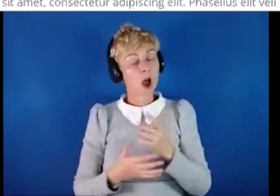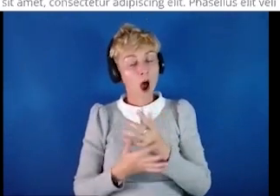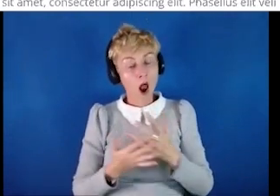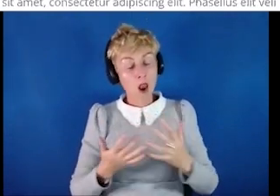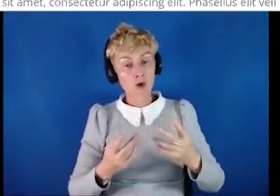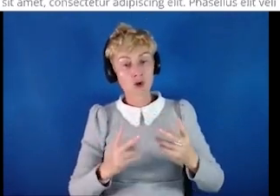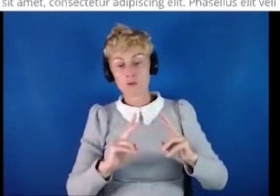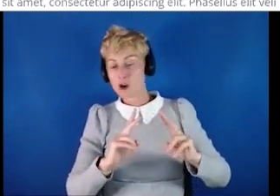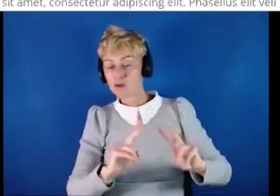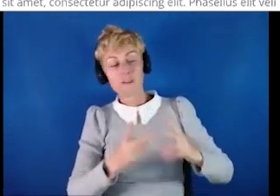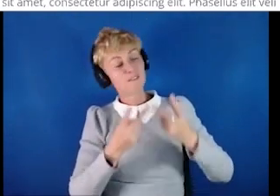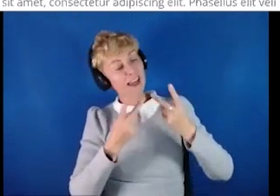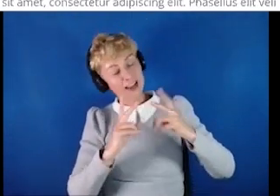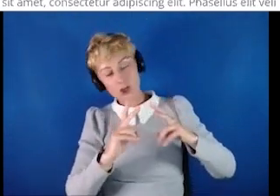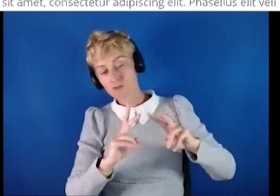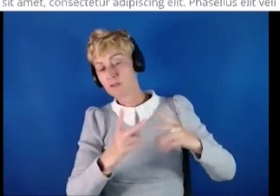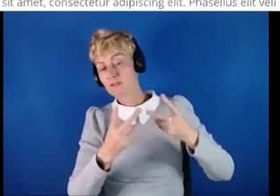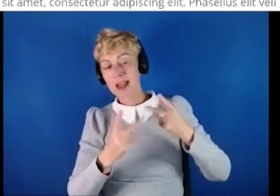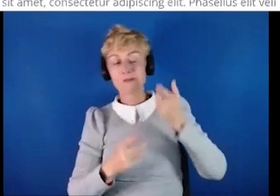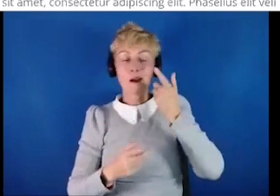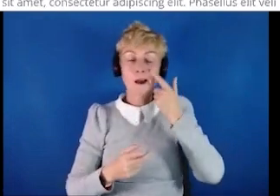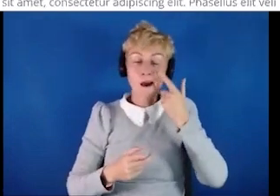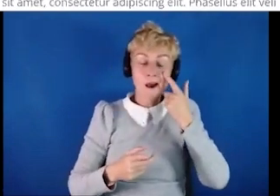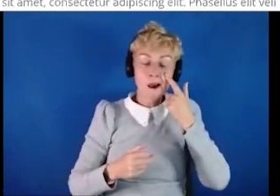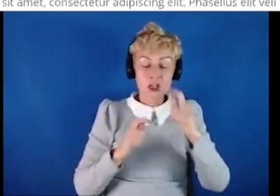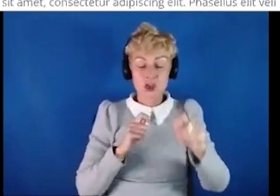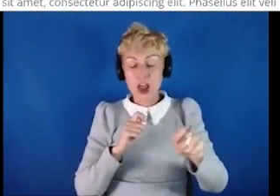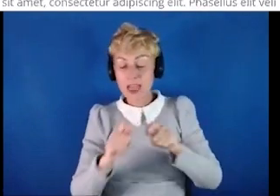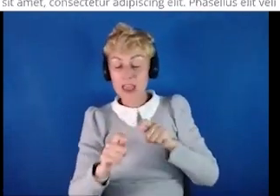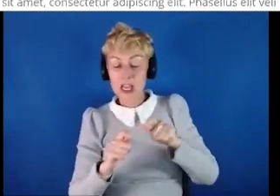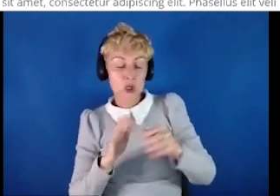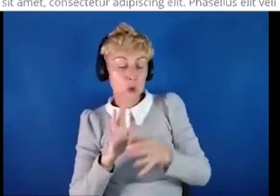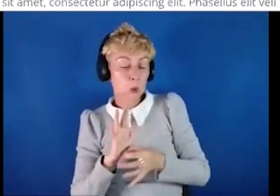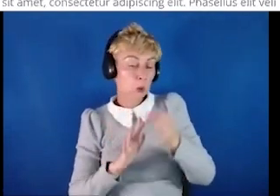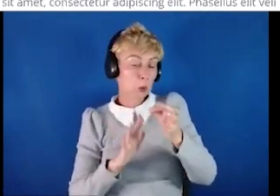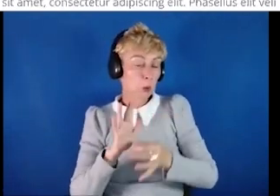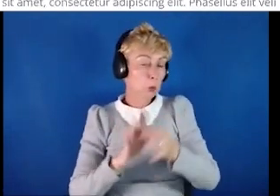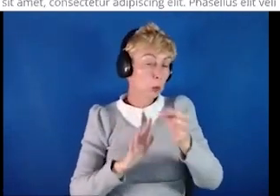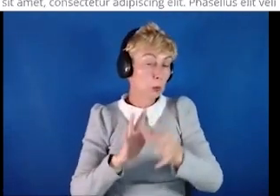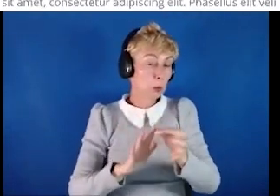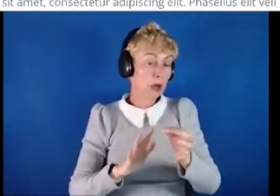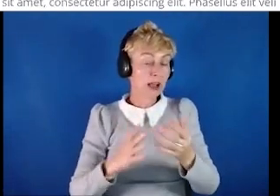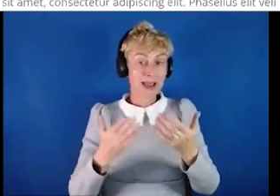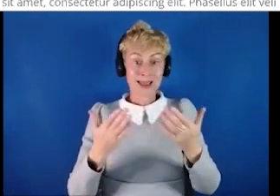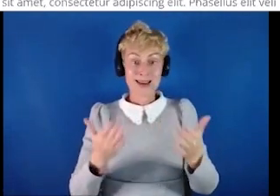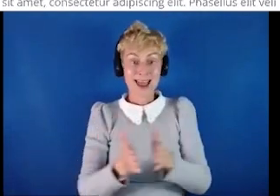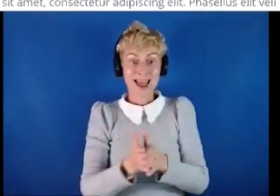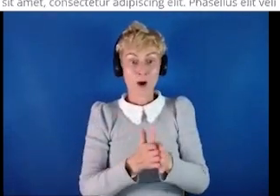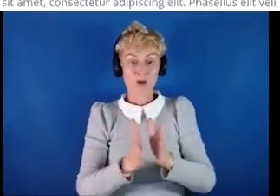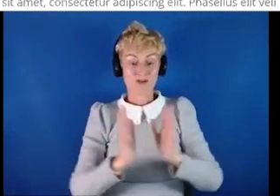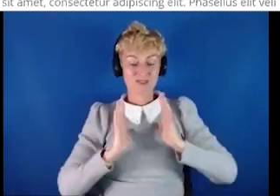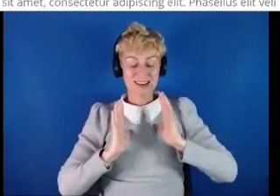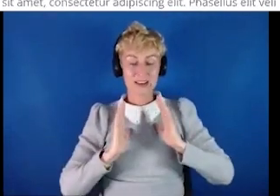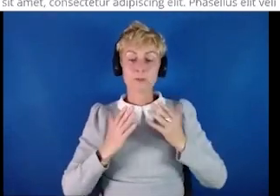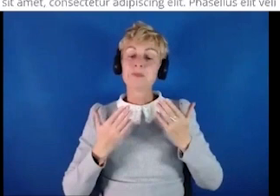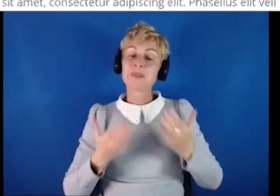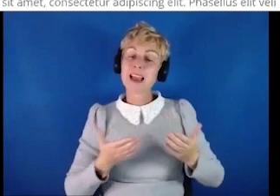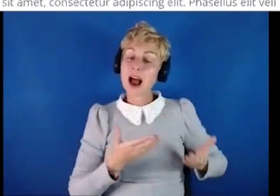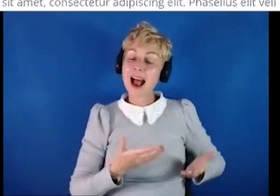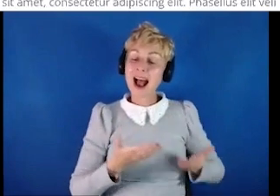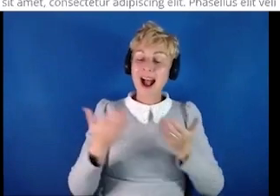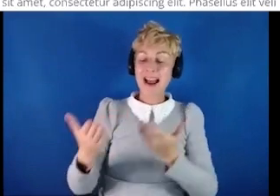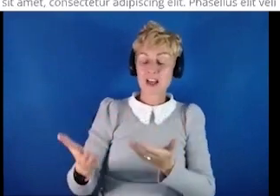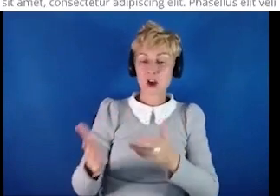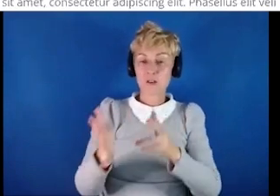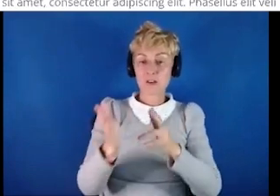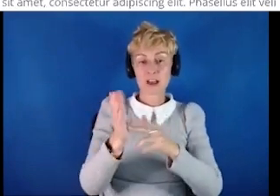reflection, a lot of trials and errors, until we got to that stage where we are now. But now I want to hand over, and we can move to the